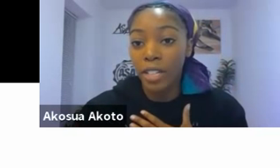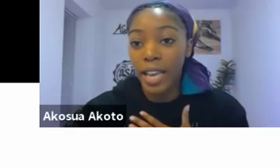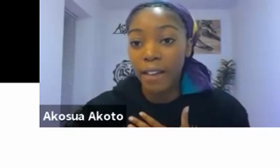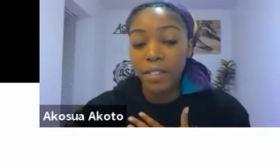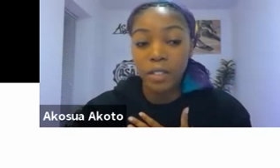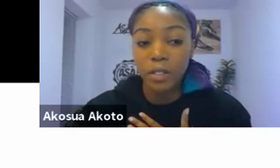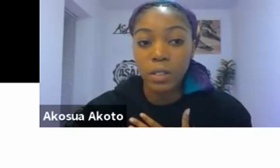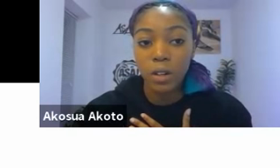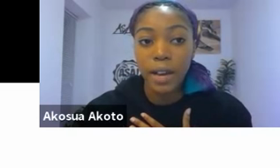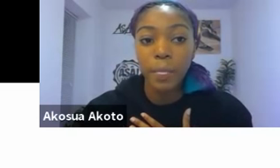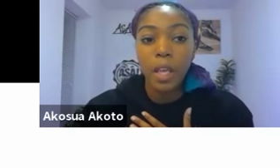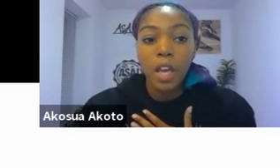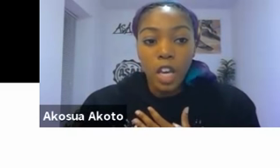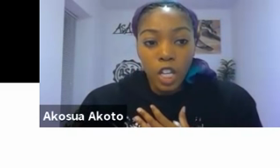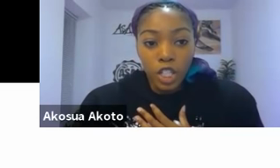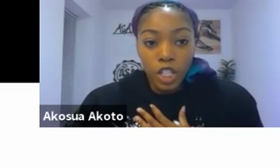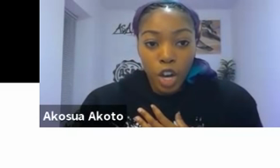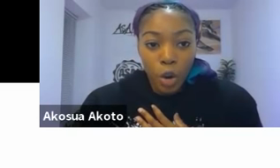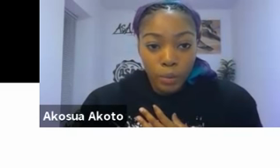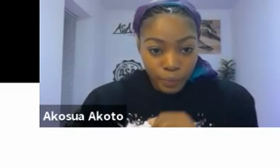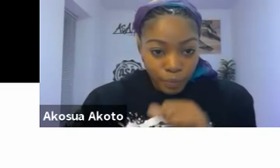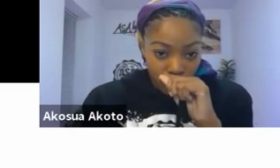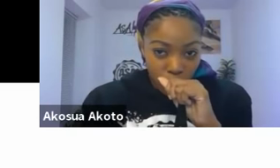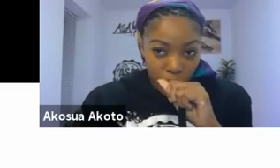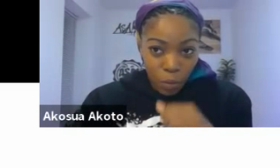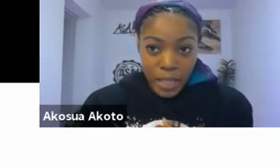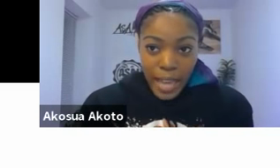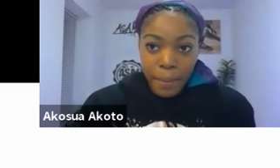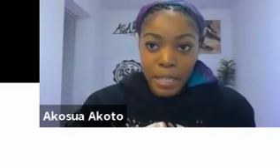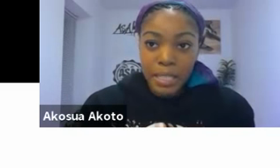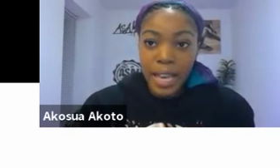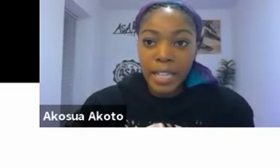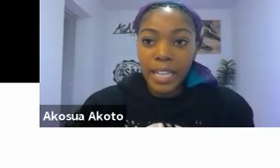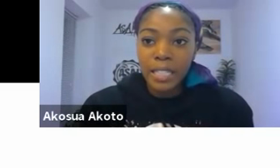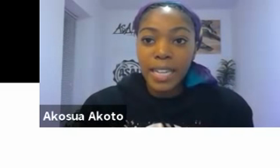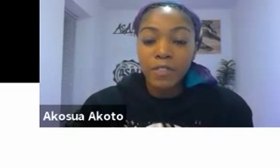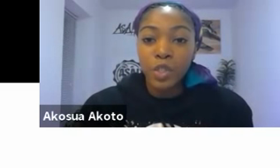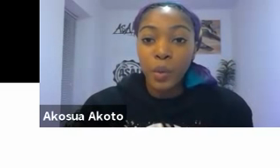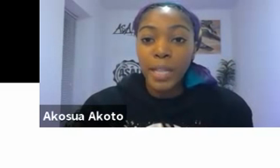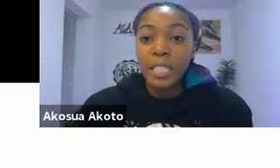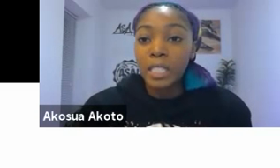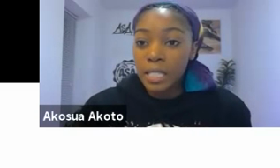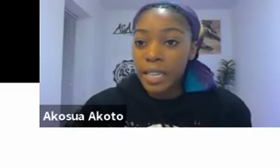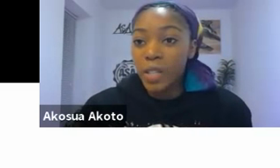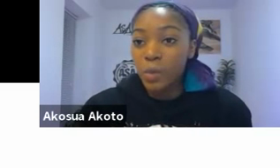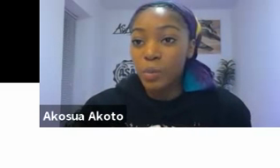we already have it. Okay. So with that being said, instead of doing what I just did, what I